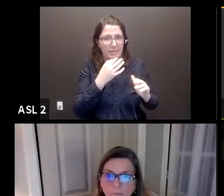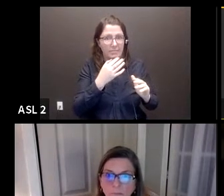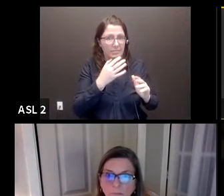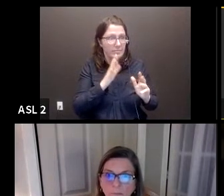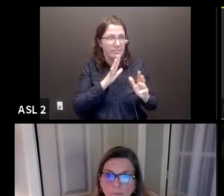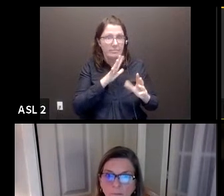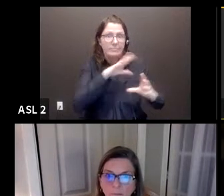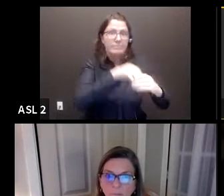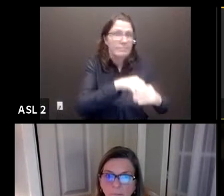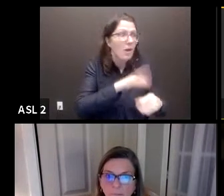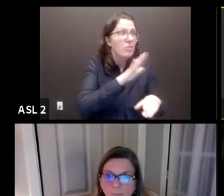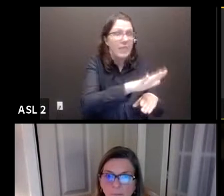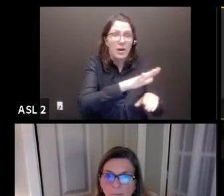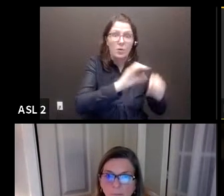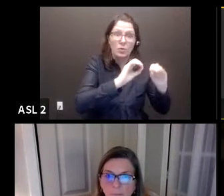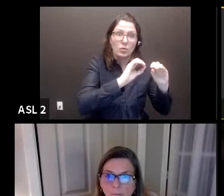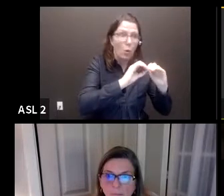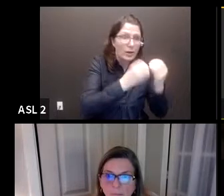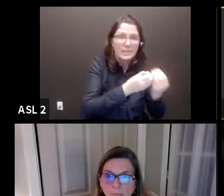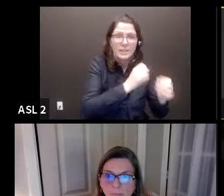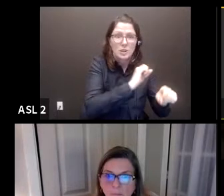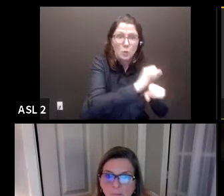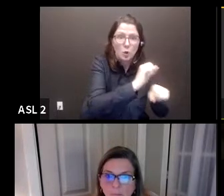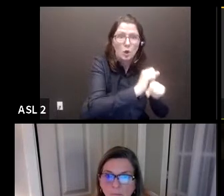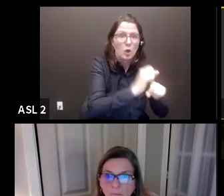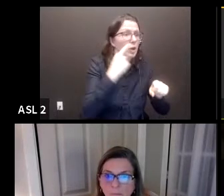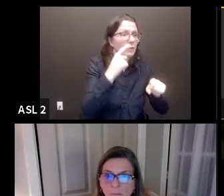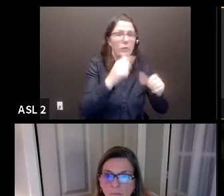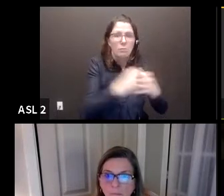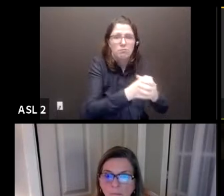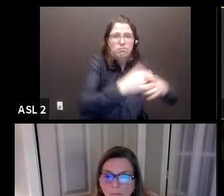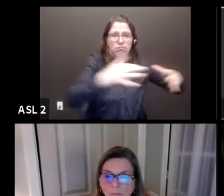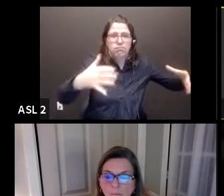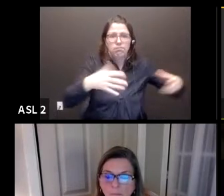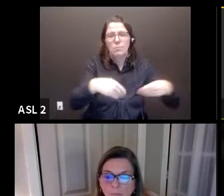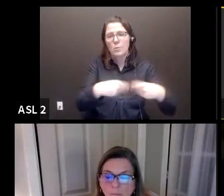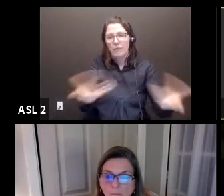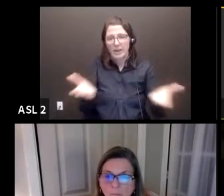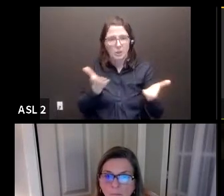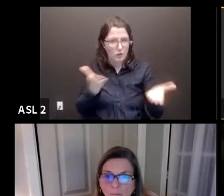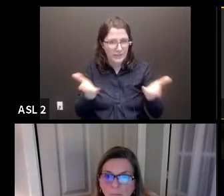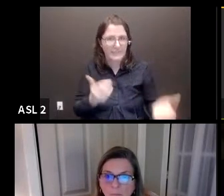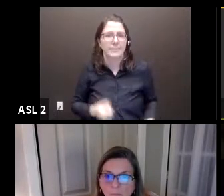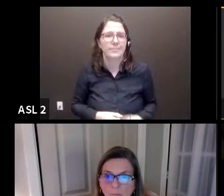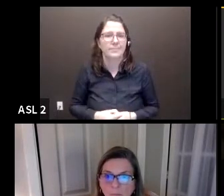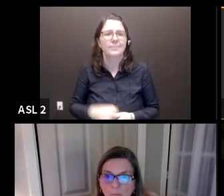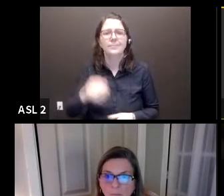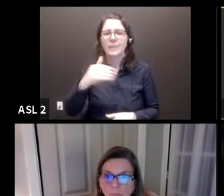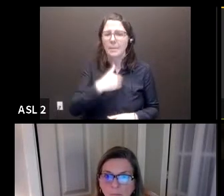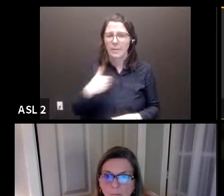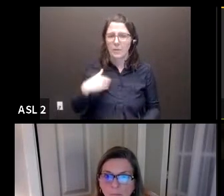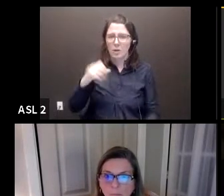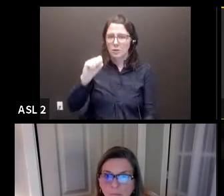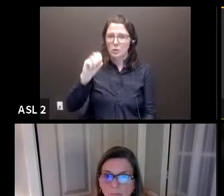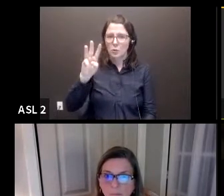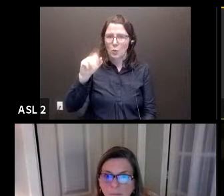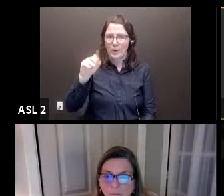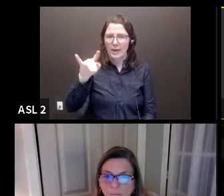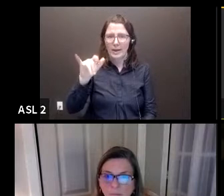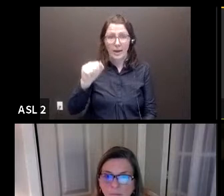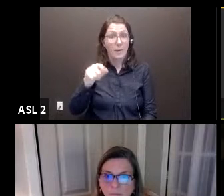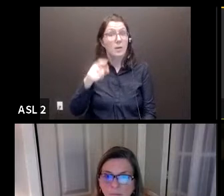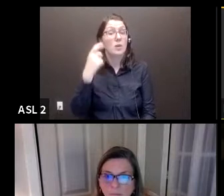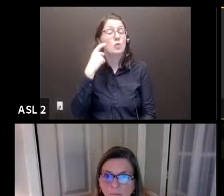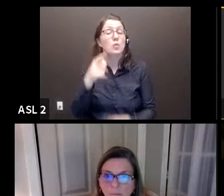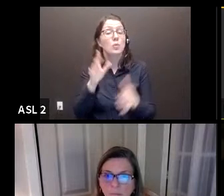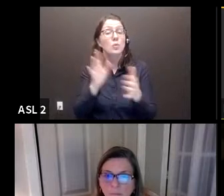provide that service okay now the you mentioned uh the mayor of montreal is investing